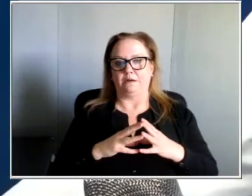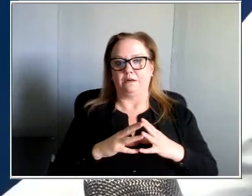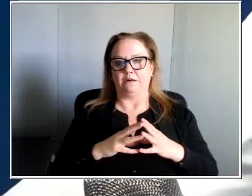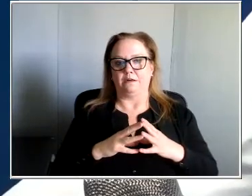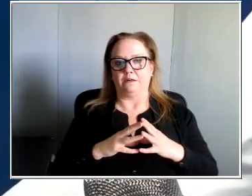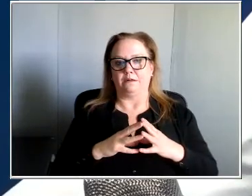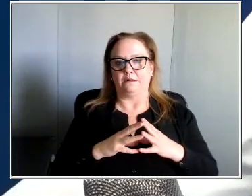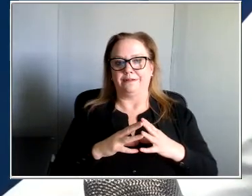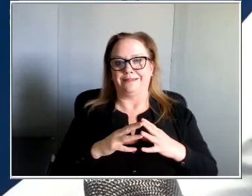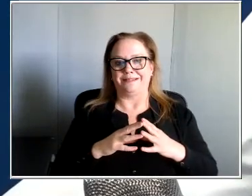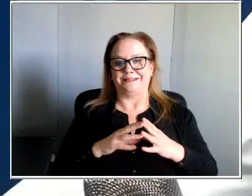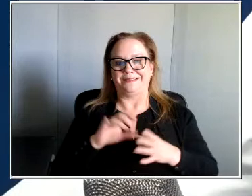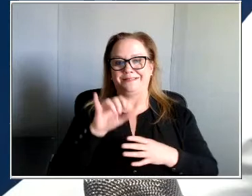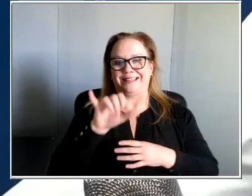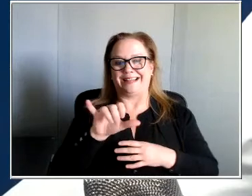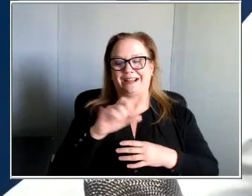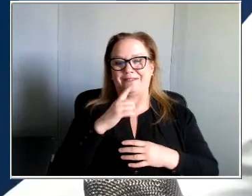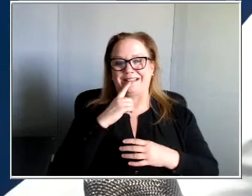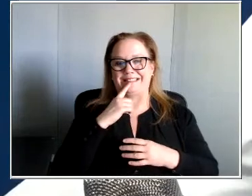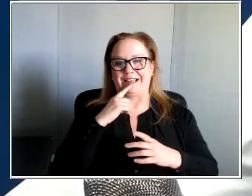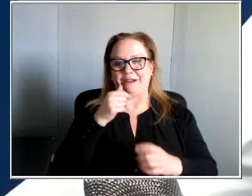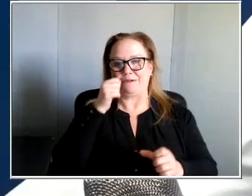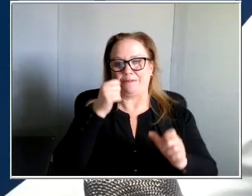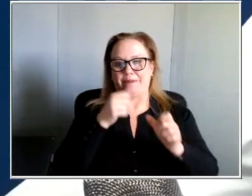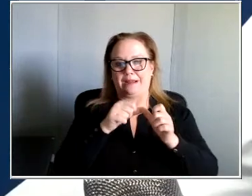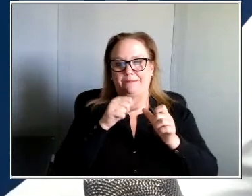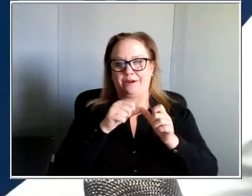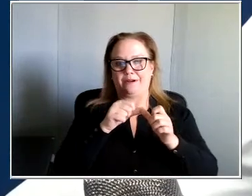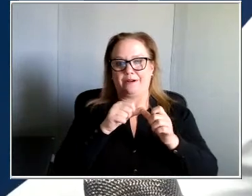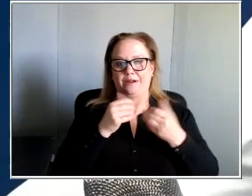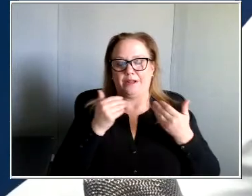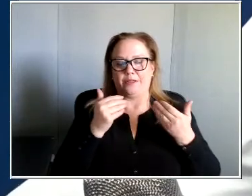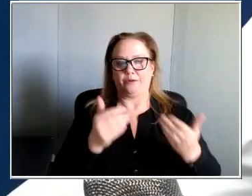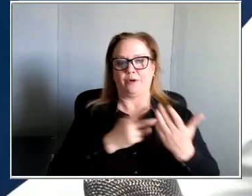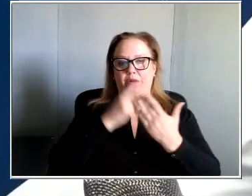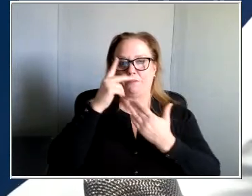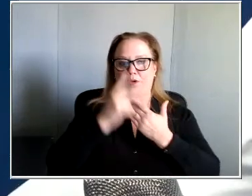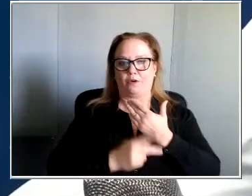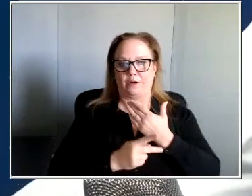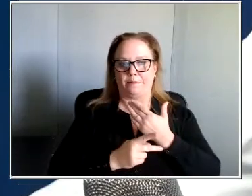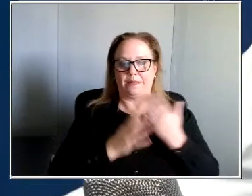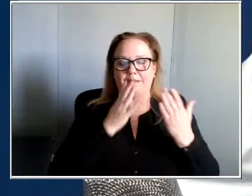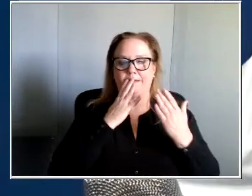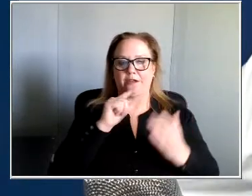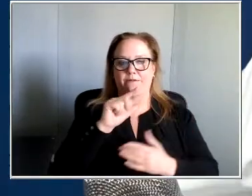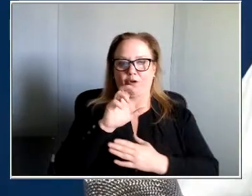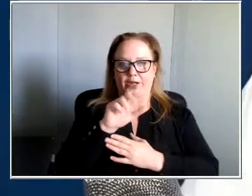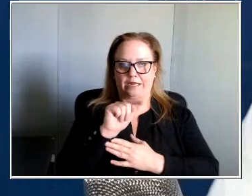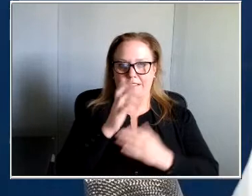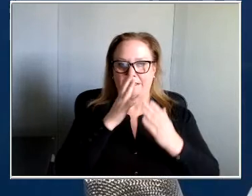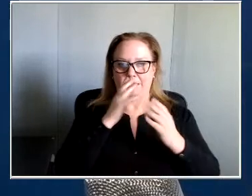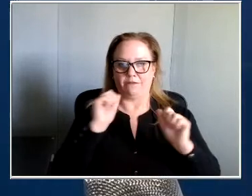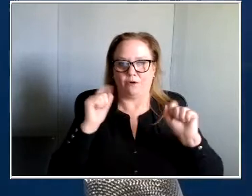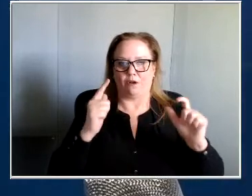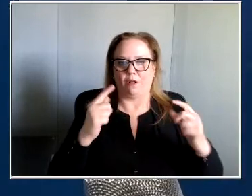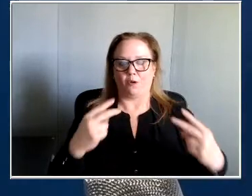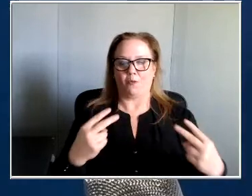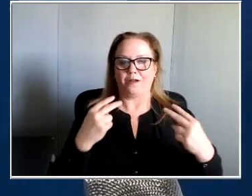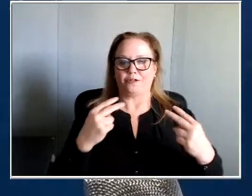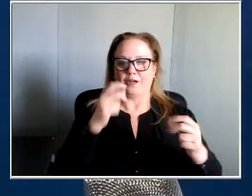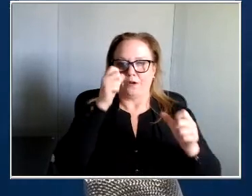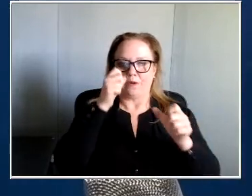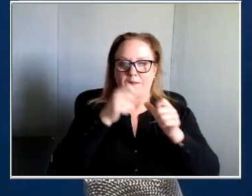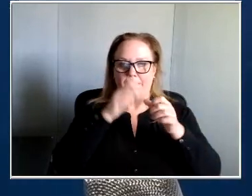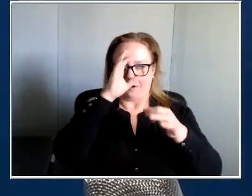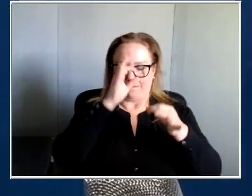So with that, I want to just say, remember, throughout our program, not only thank you to our guests, but thanks for everyone watching. Remember that faith, hope,